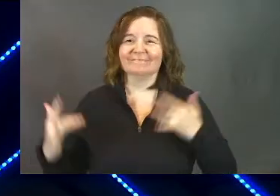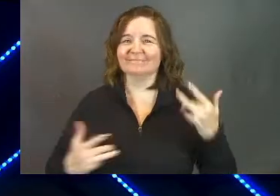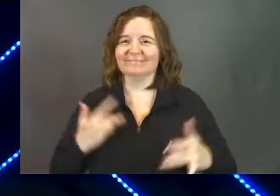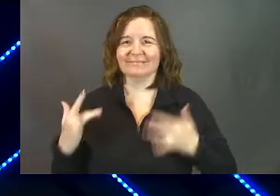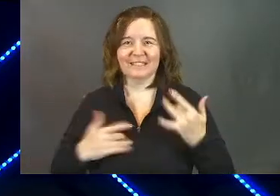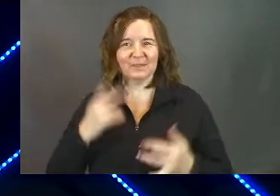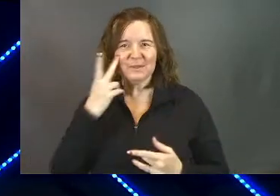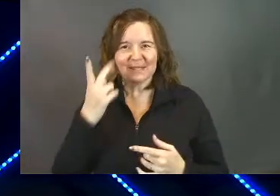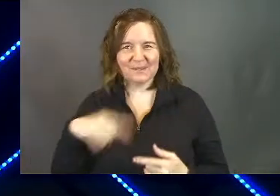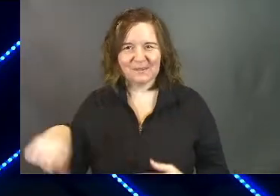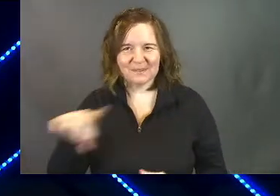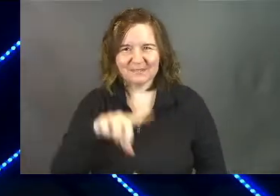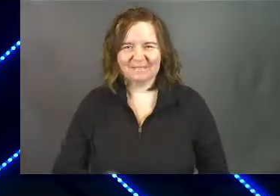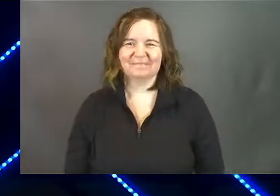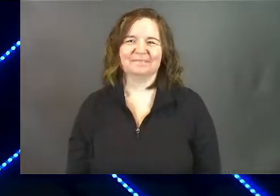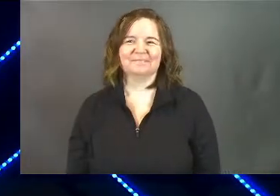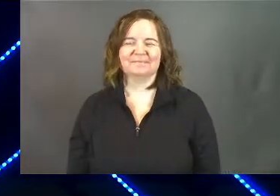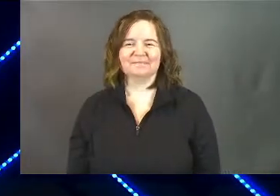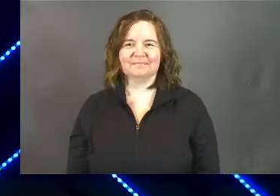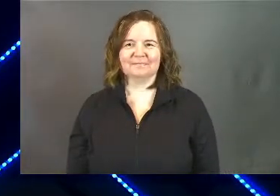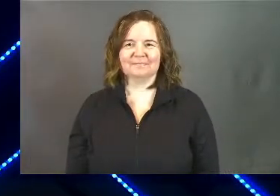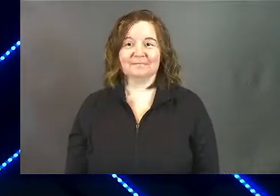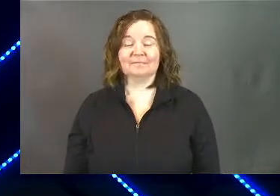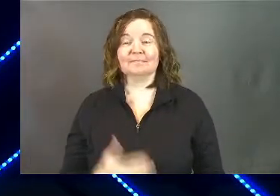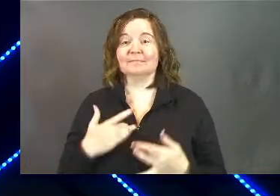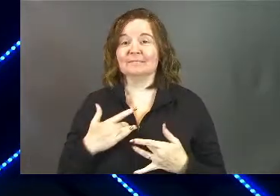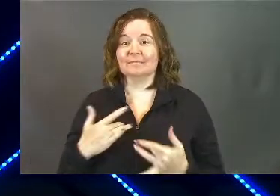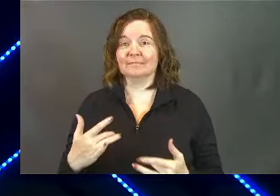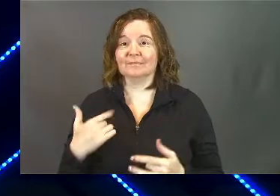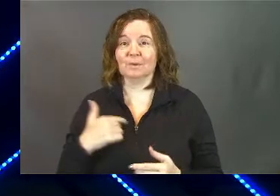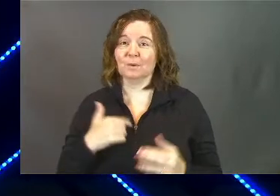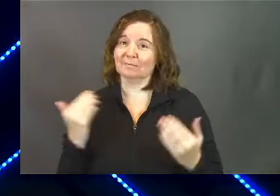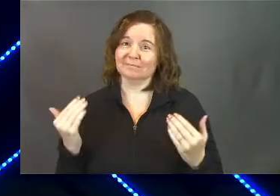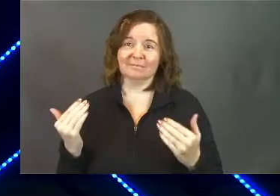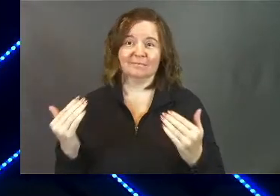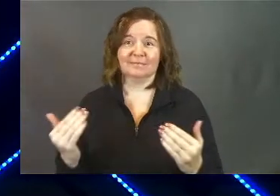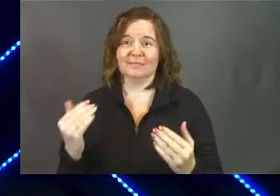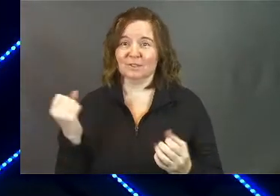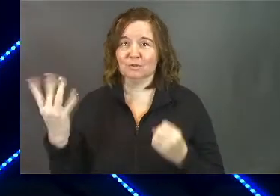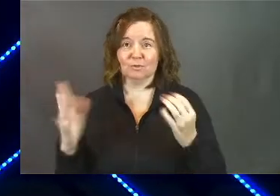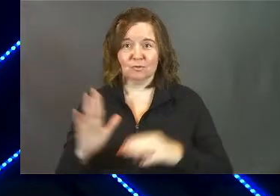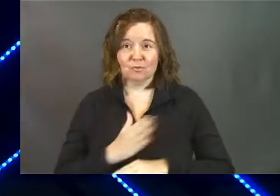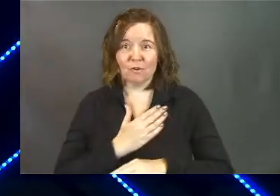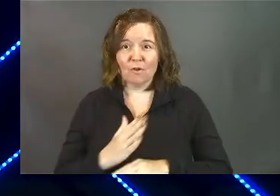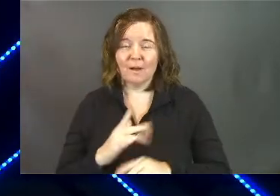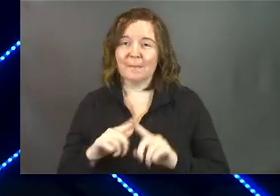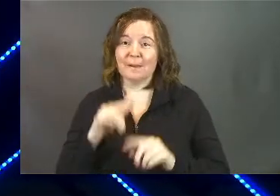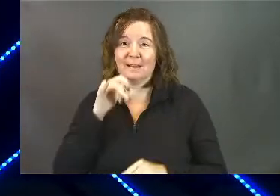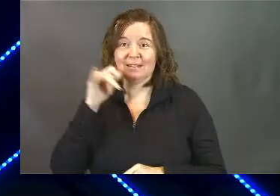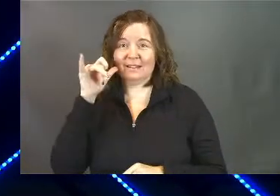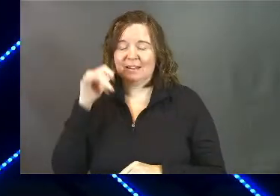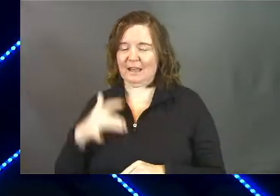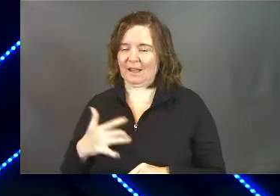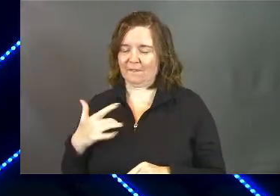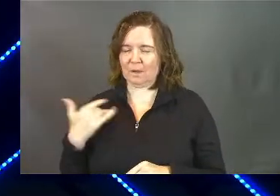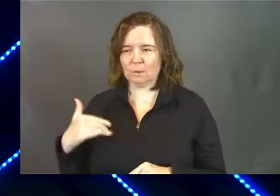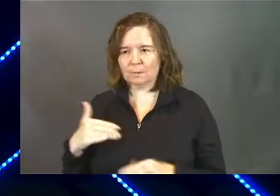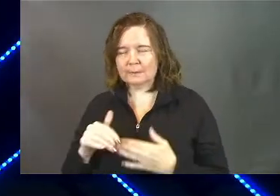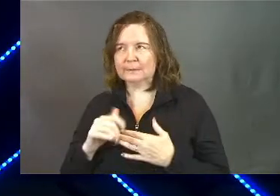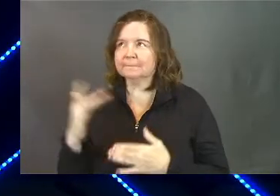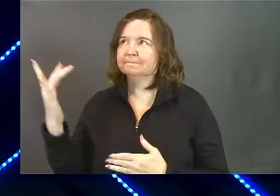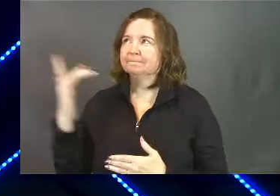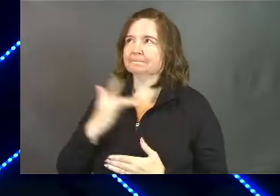excited to see all of you. Typically, we would jump right into the song, but yesterday I felt led by the